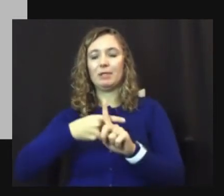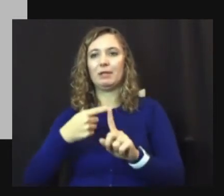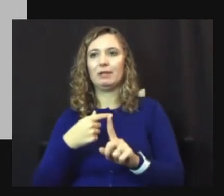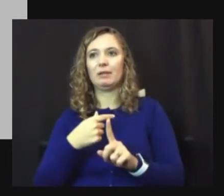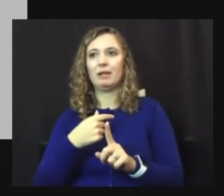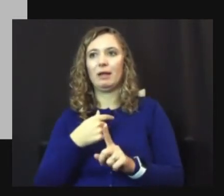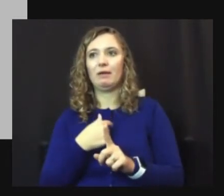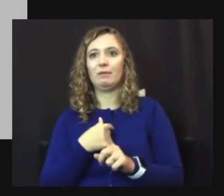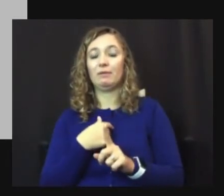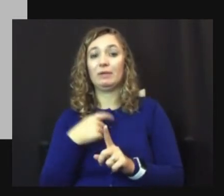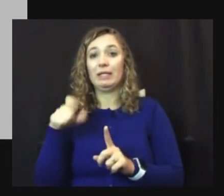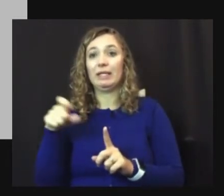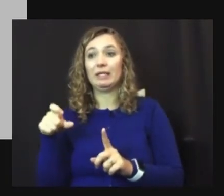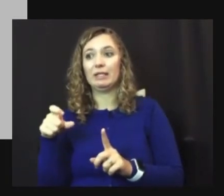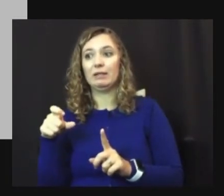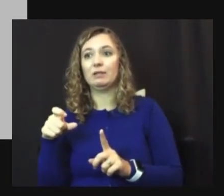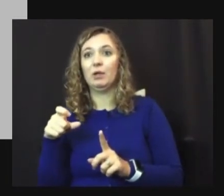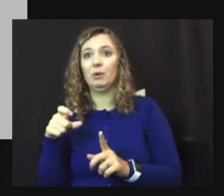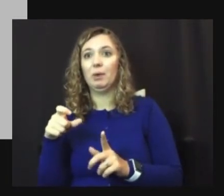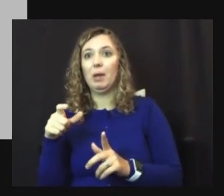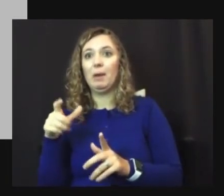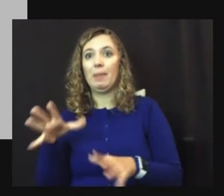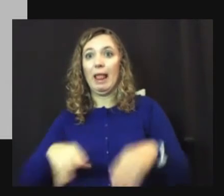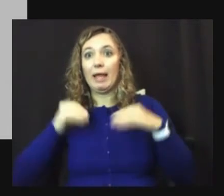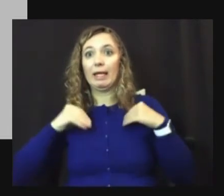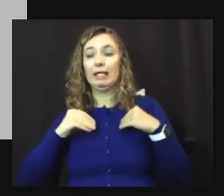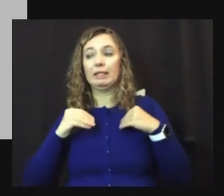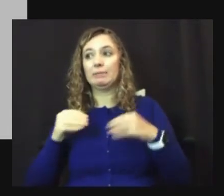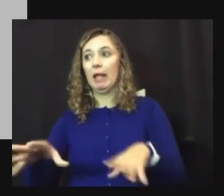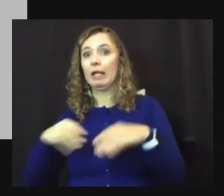had to get every blanket in my house and put on me. And